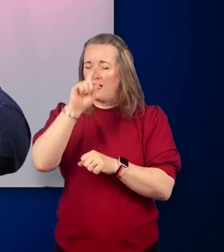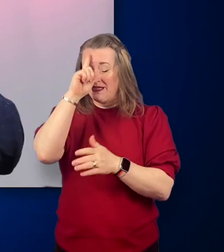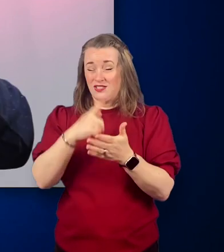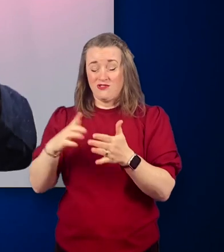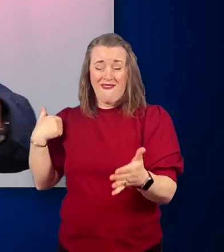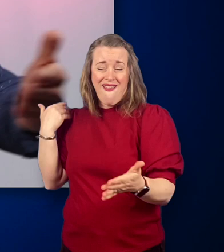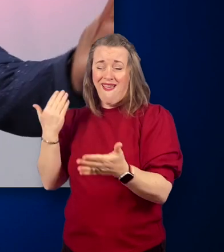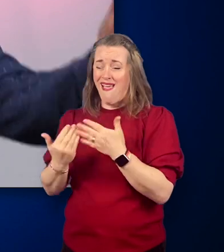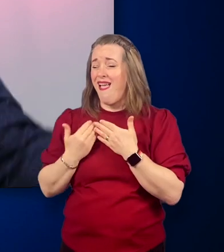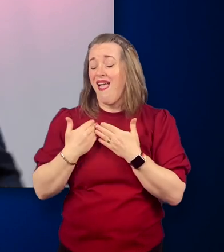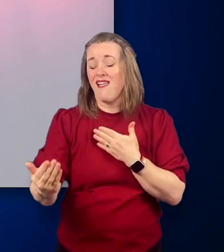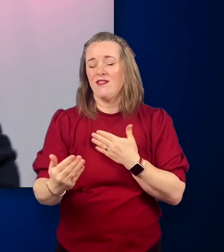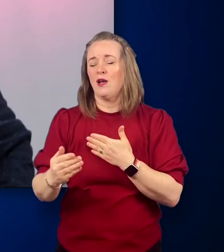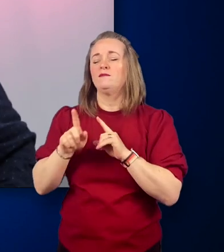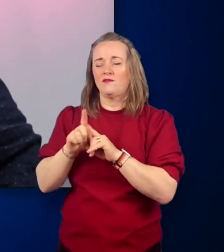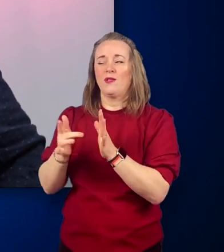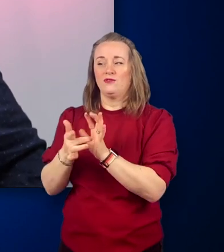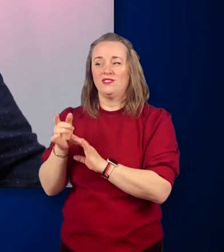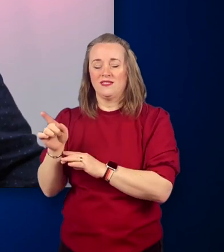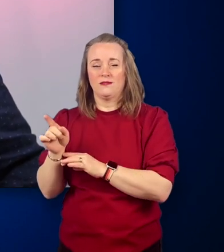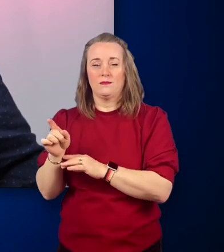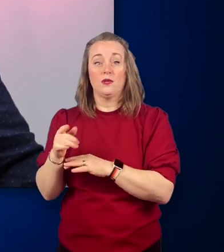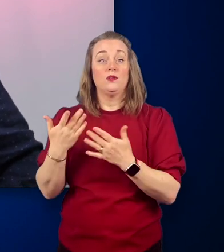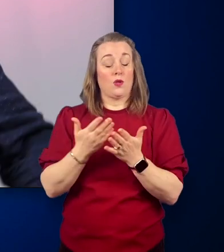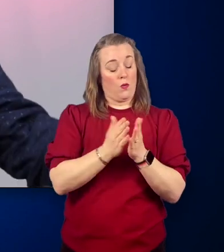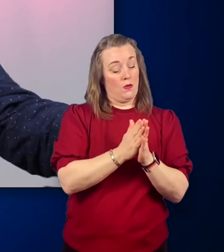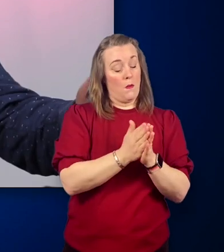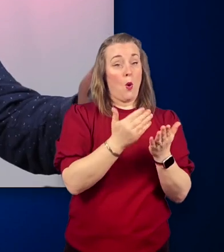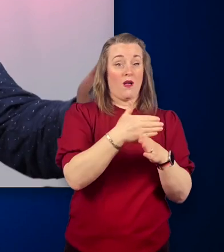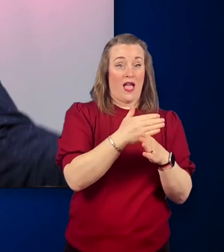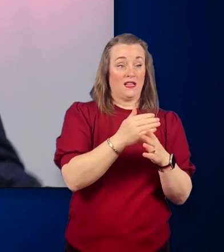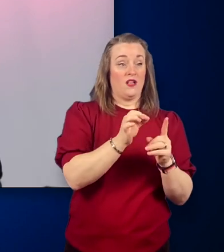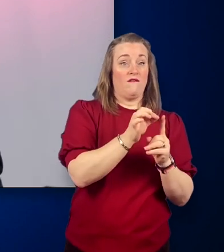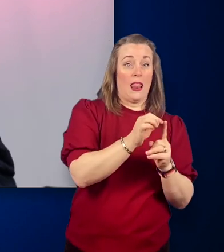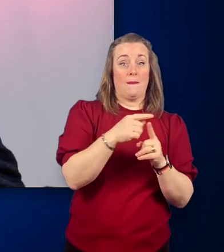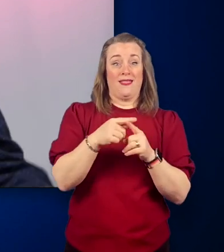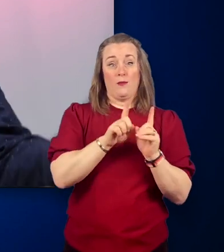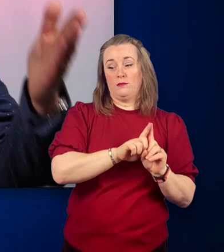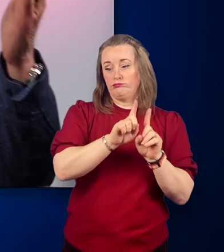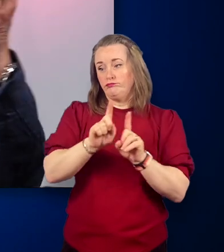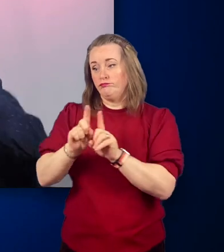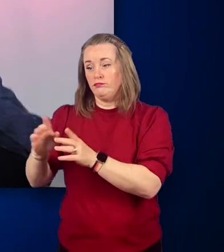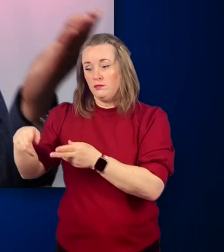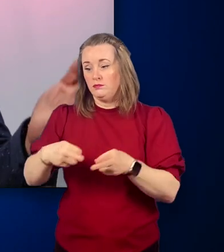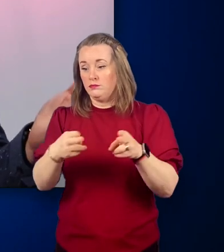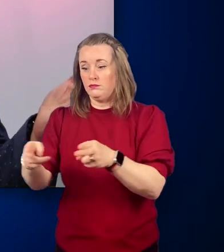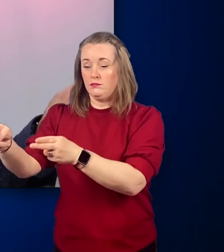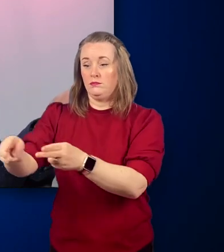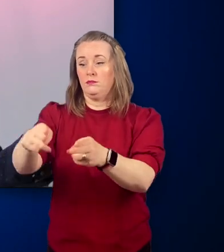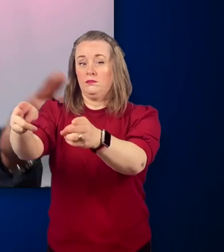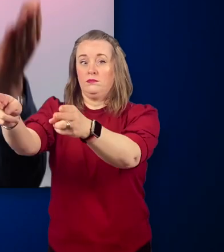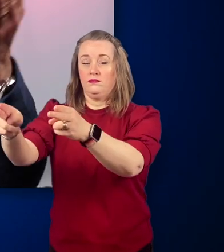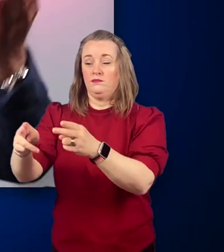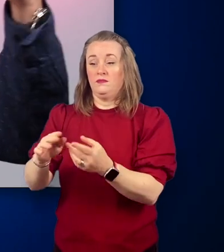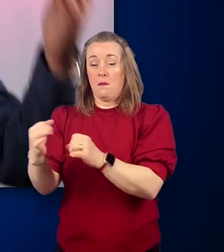So the Ethiopian says, let's go and be baptized. And he goes down into the water. How they found water in